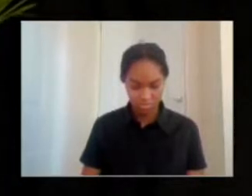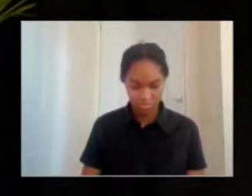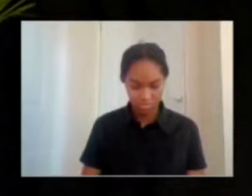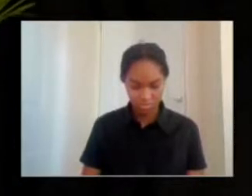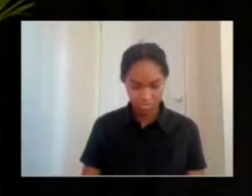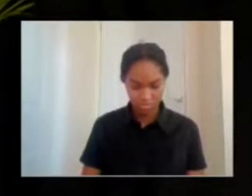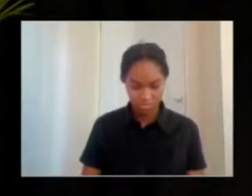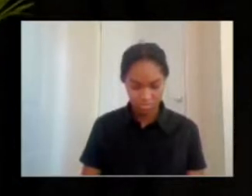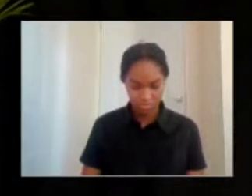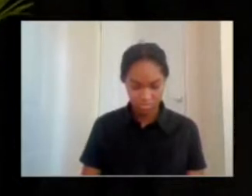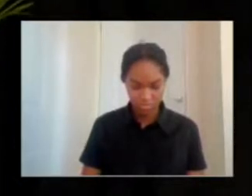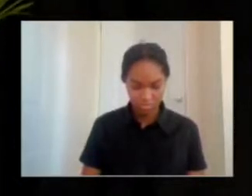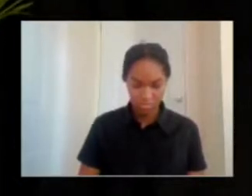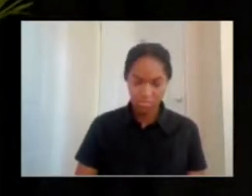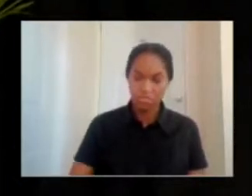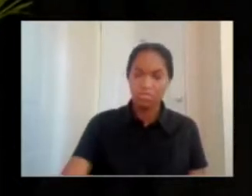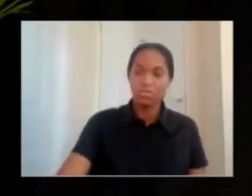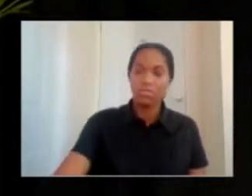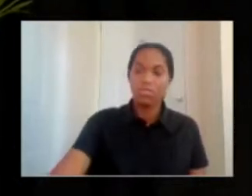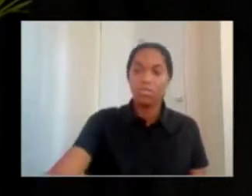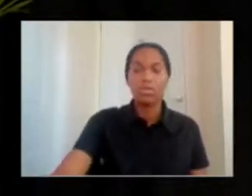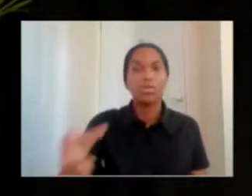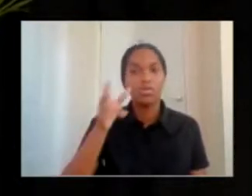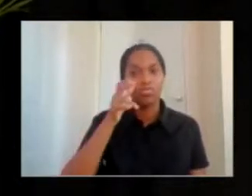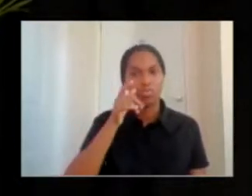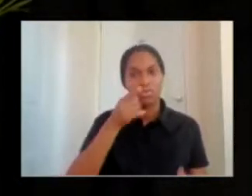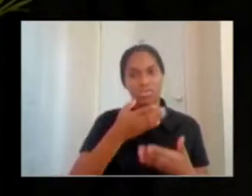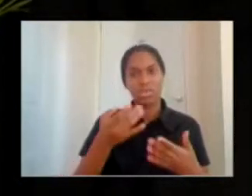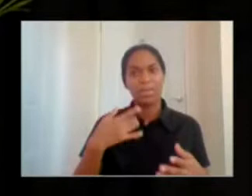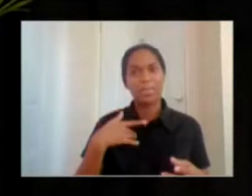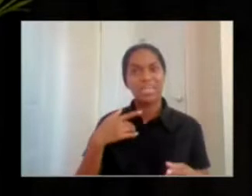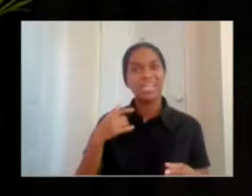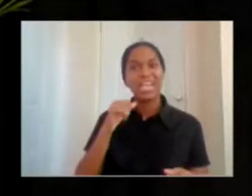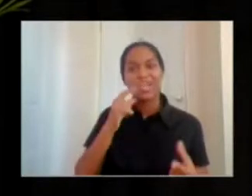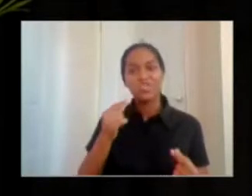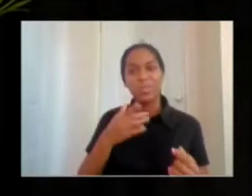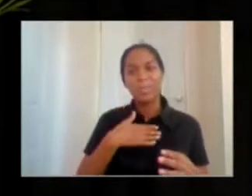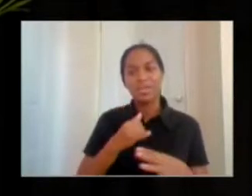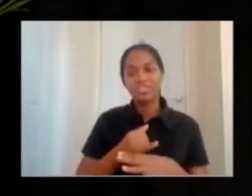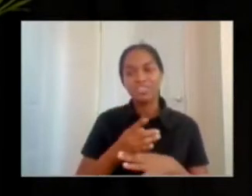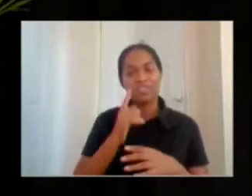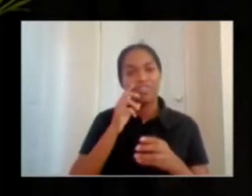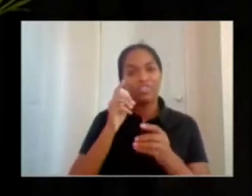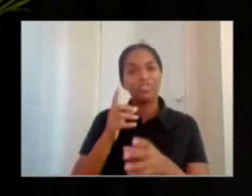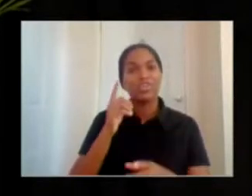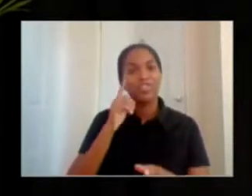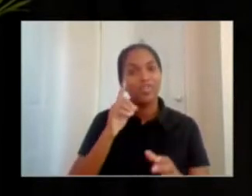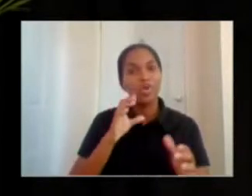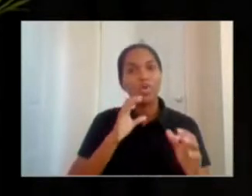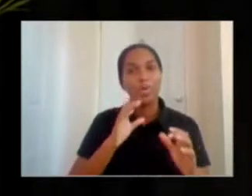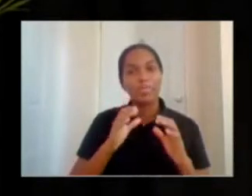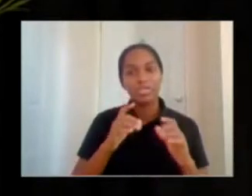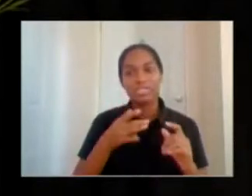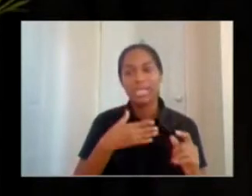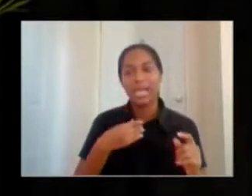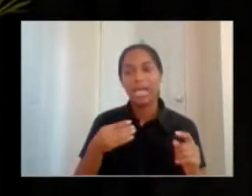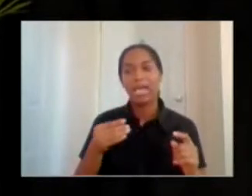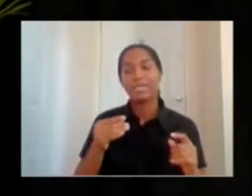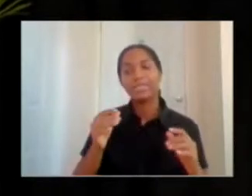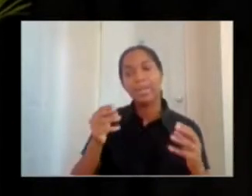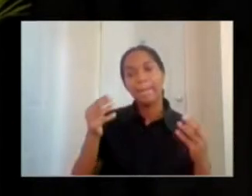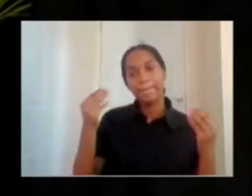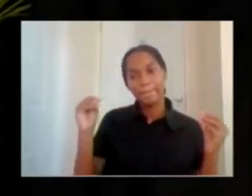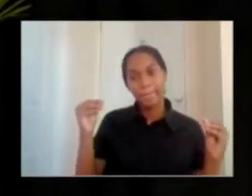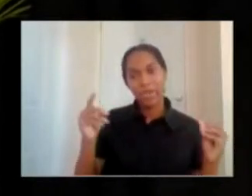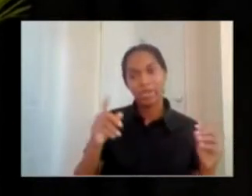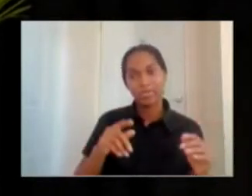heard, well, I wouldn't be doing my job as Director of Communications and a marketing professional if I